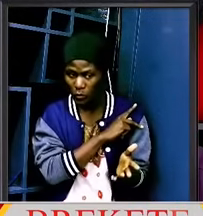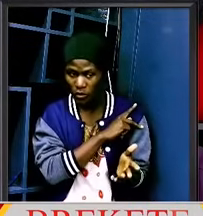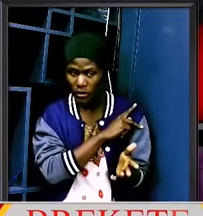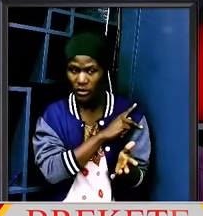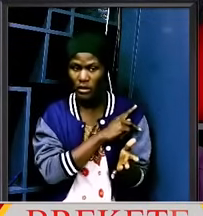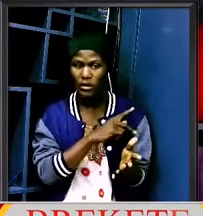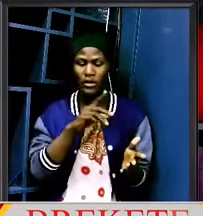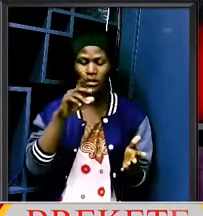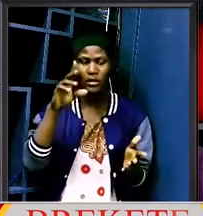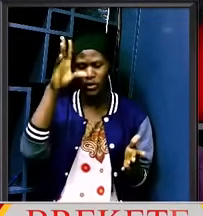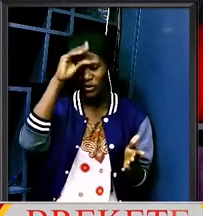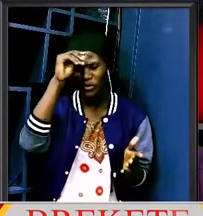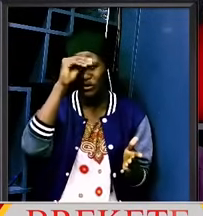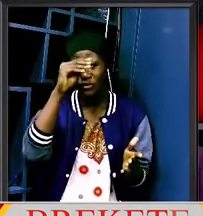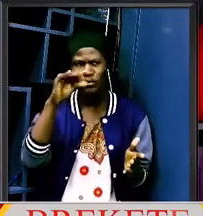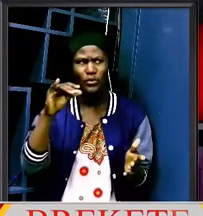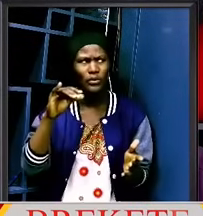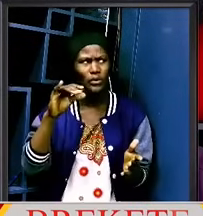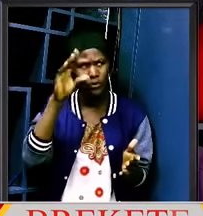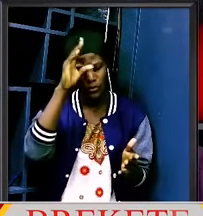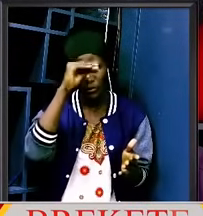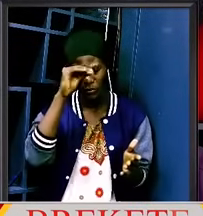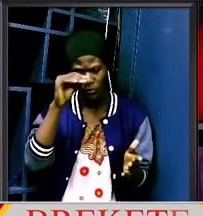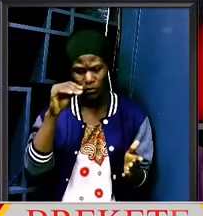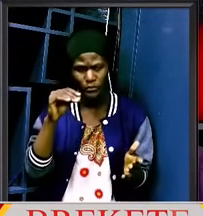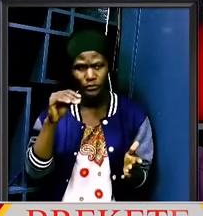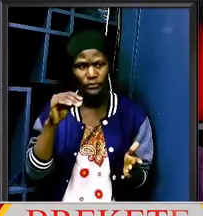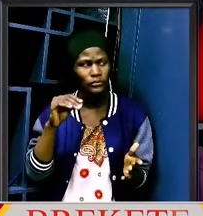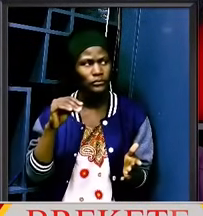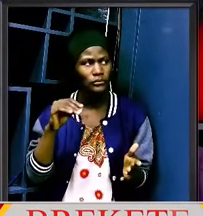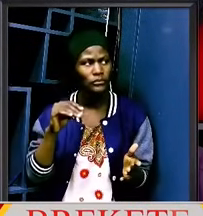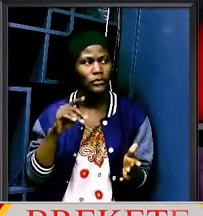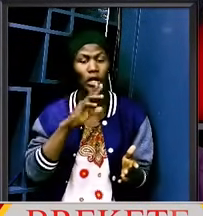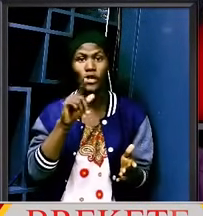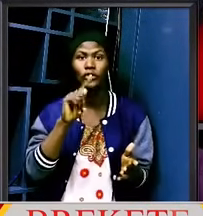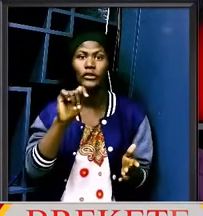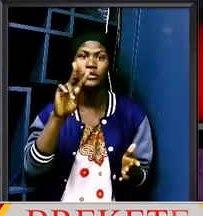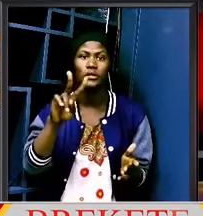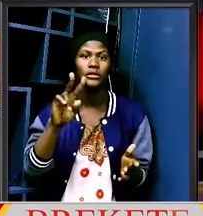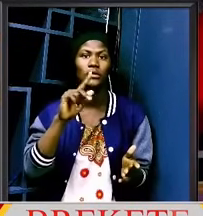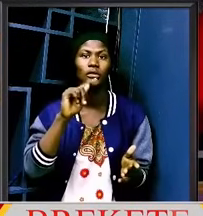us do something about it. Are you thief by tribe? Yes, sir.